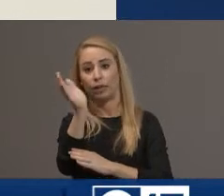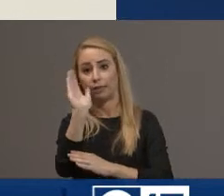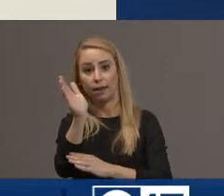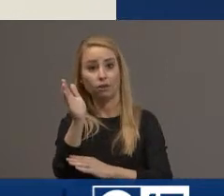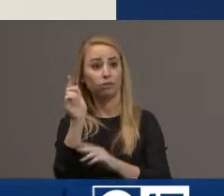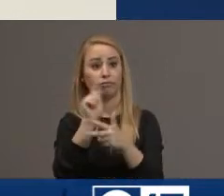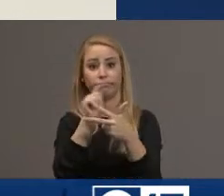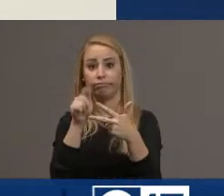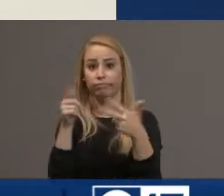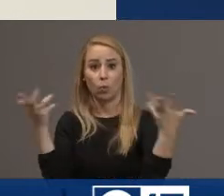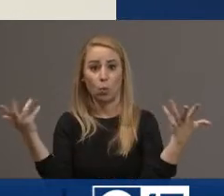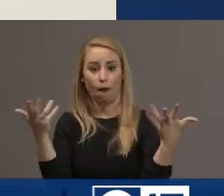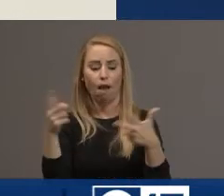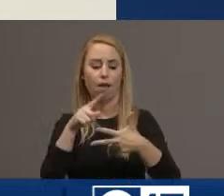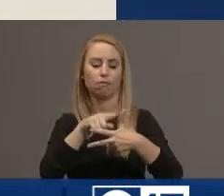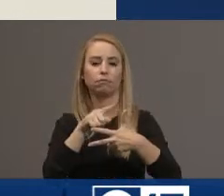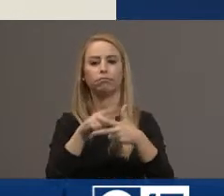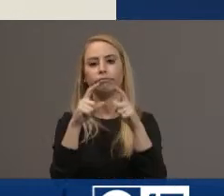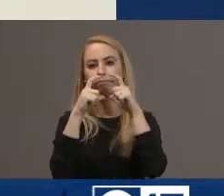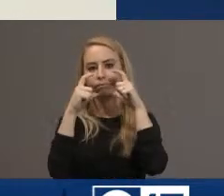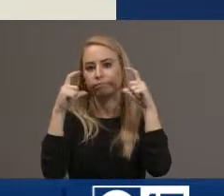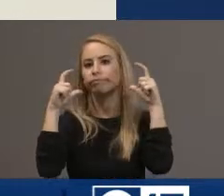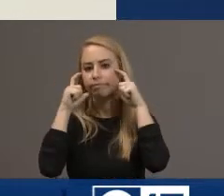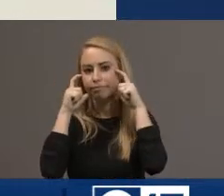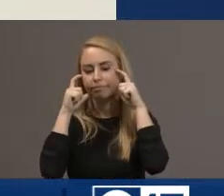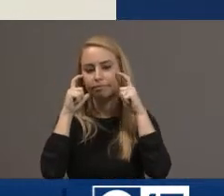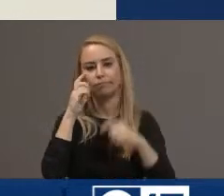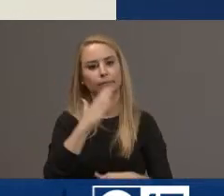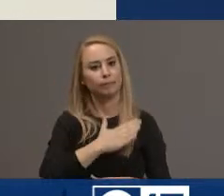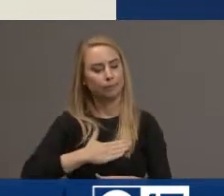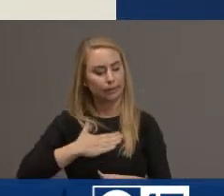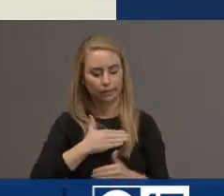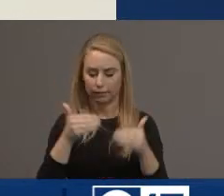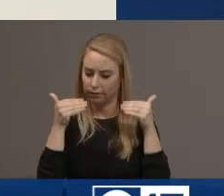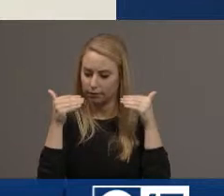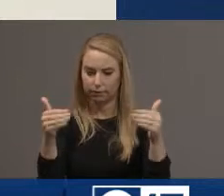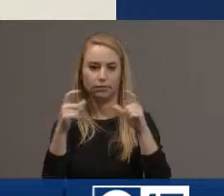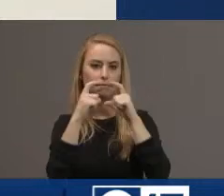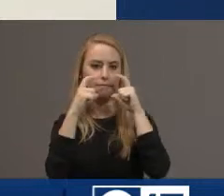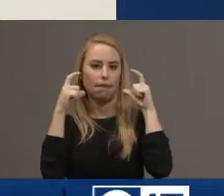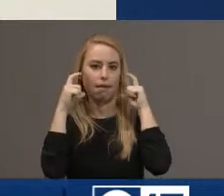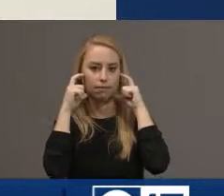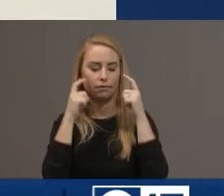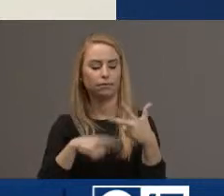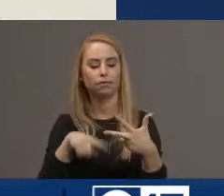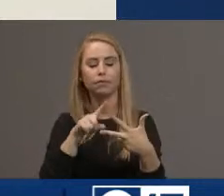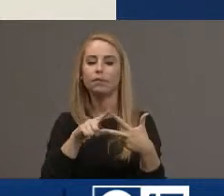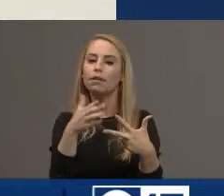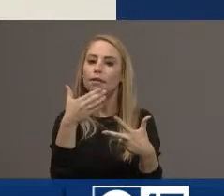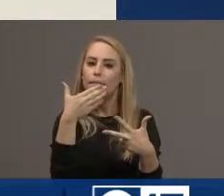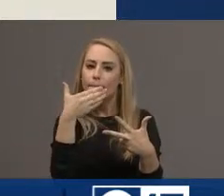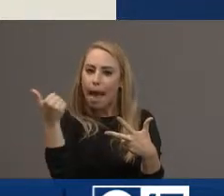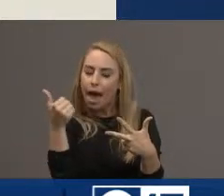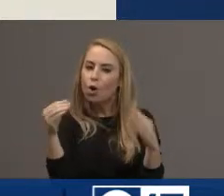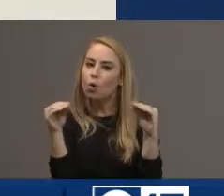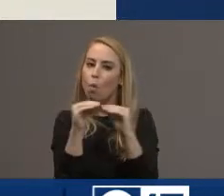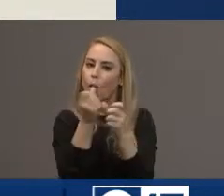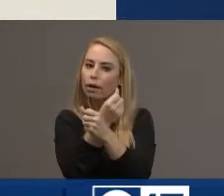mask up. Please wear a mask. You're safer at home, and be responsible out